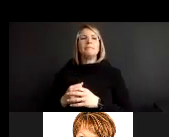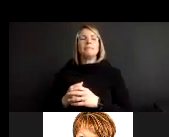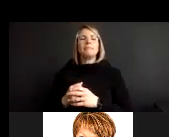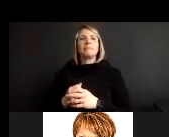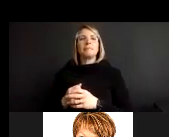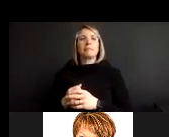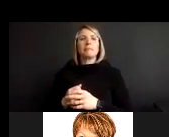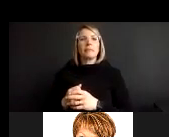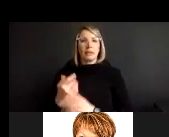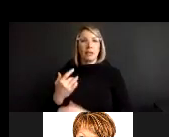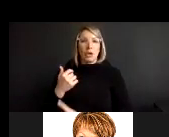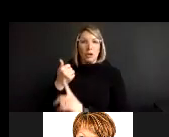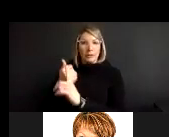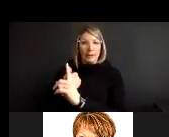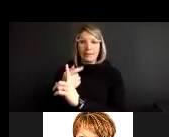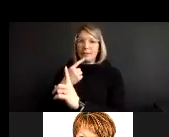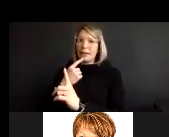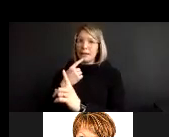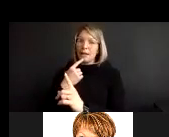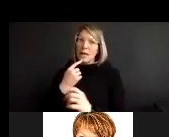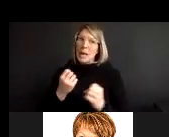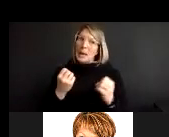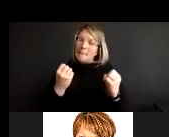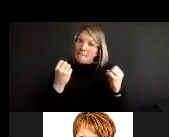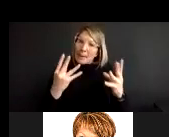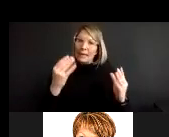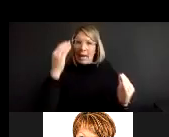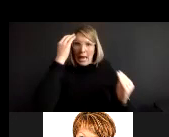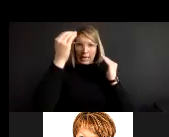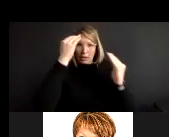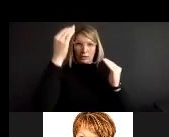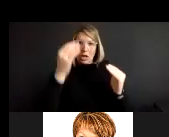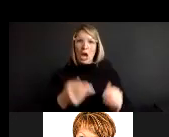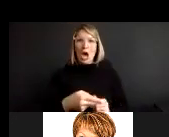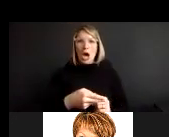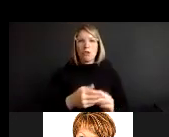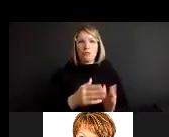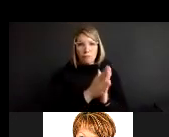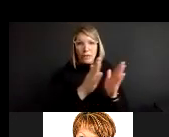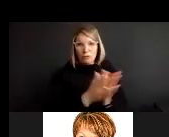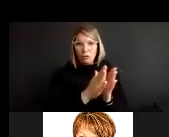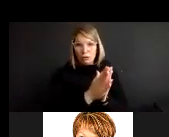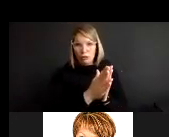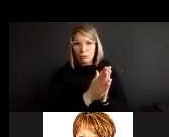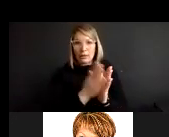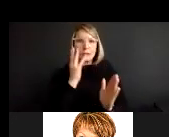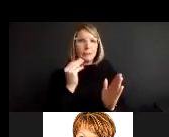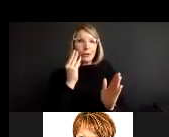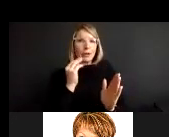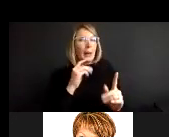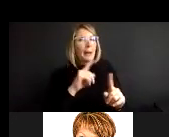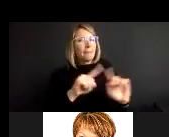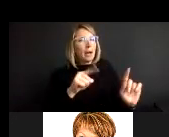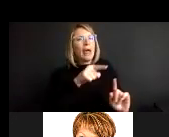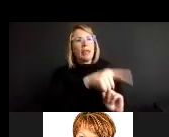are at risk, but they have capacity. So what happens then? And we do see this sometimes, particularly with older